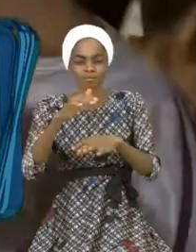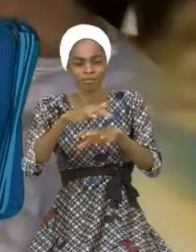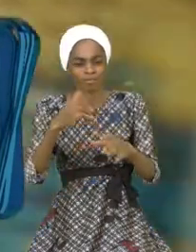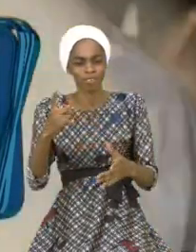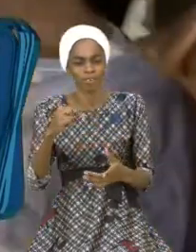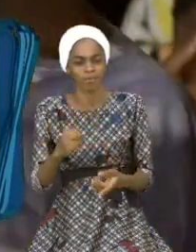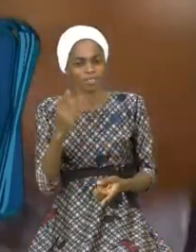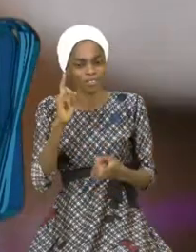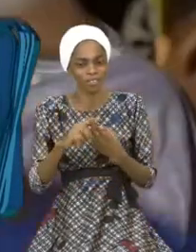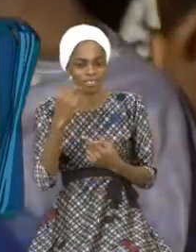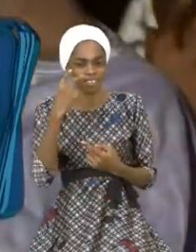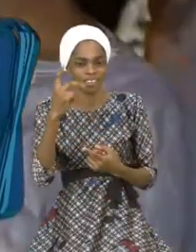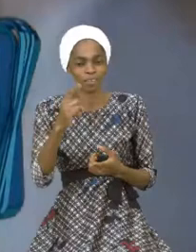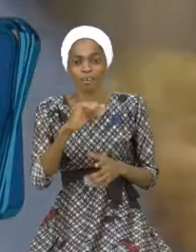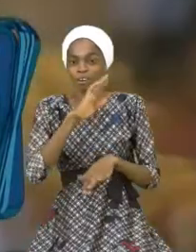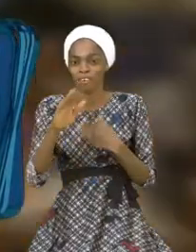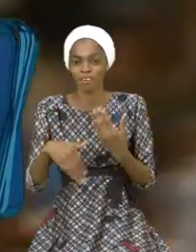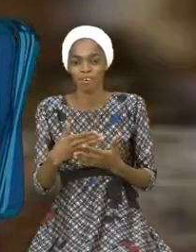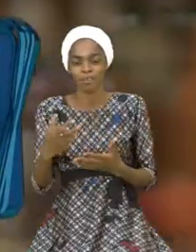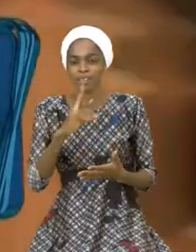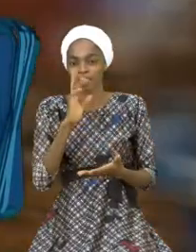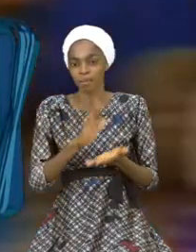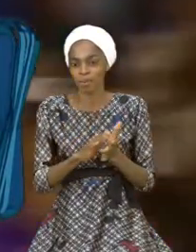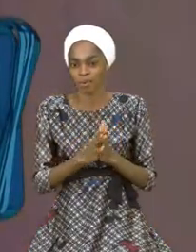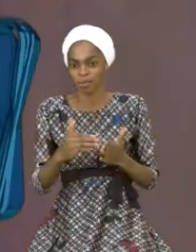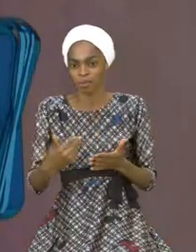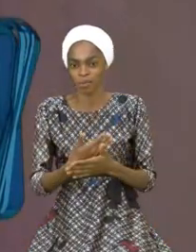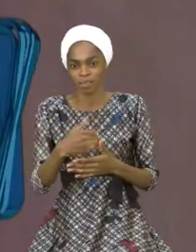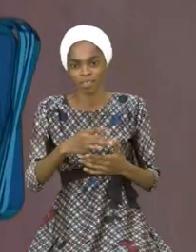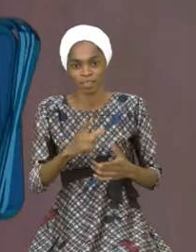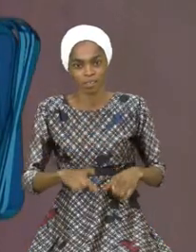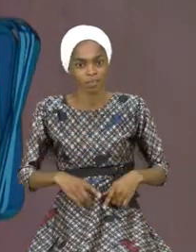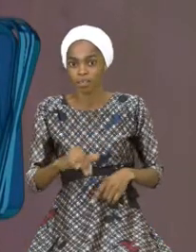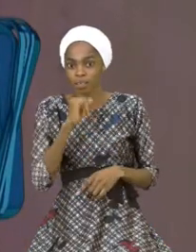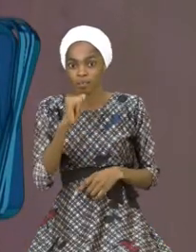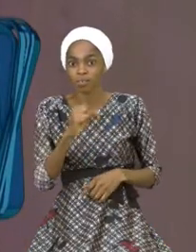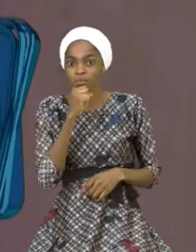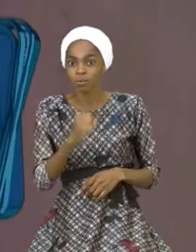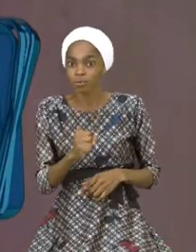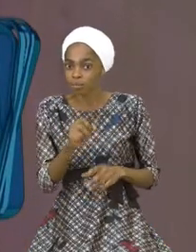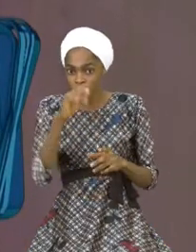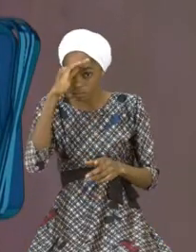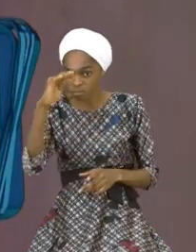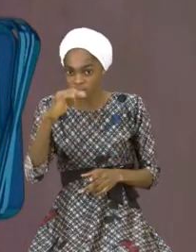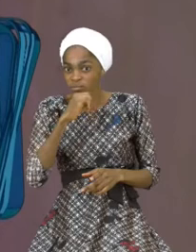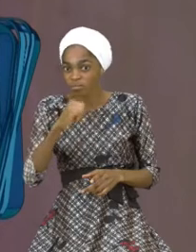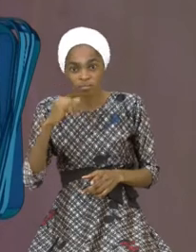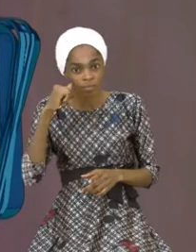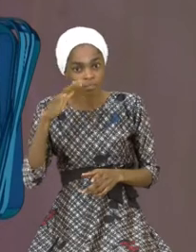All things have become new in your life. You are no more the old man, the old woman anymore.